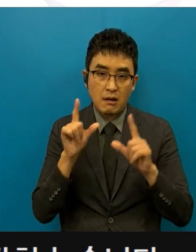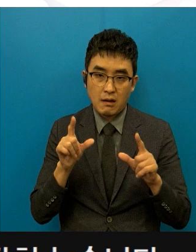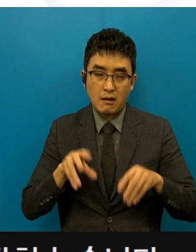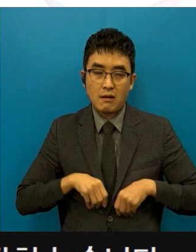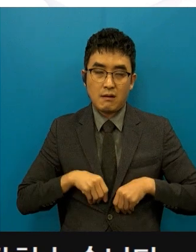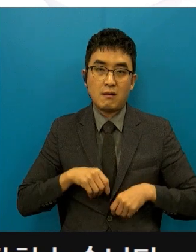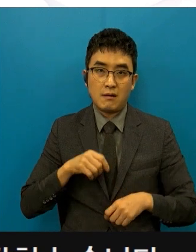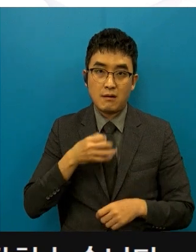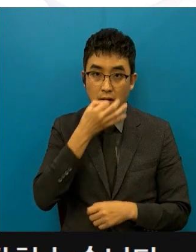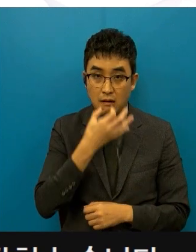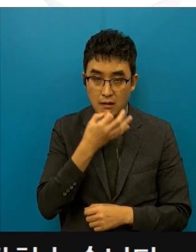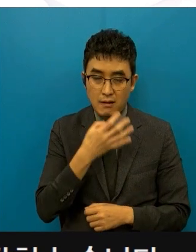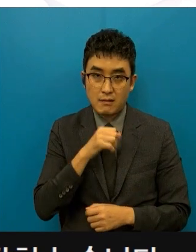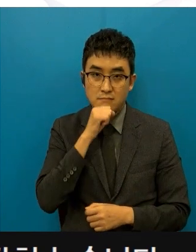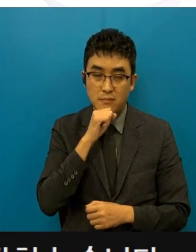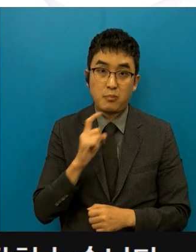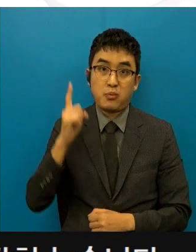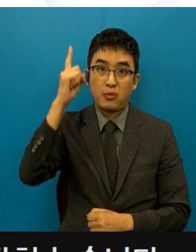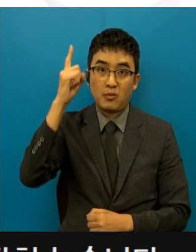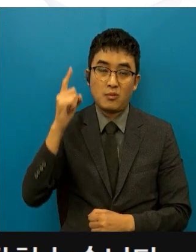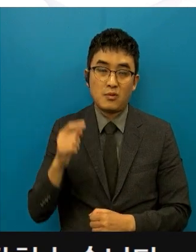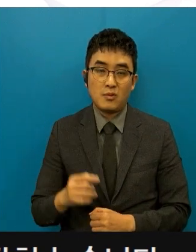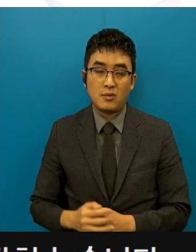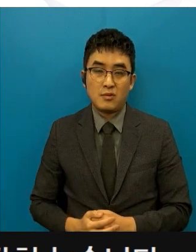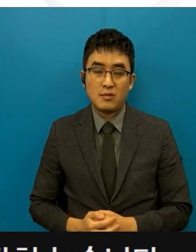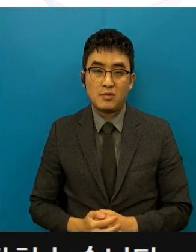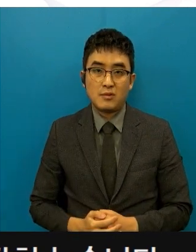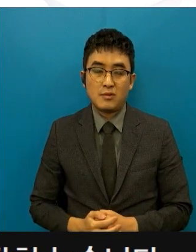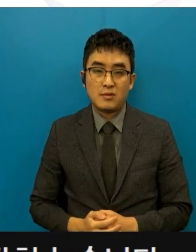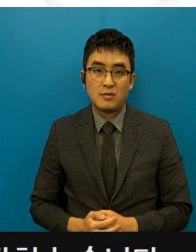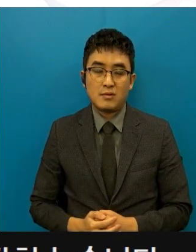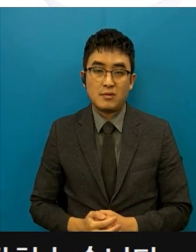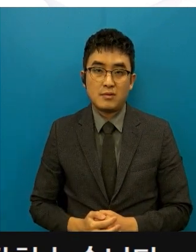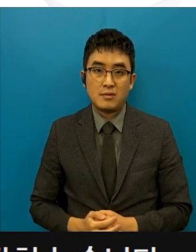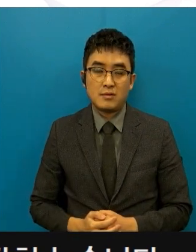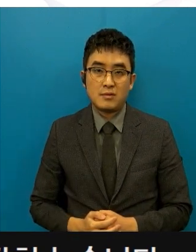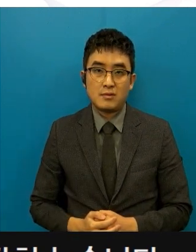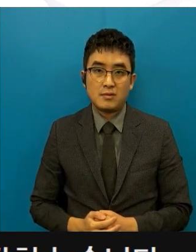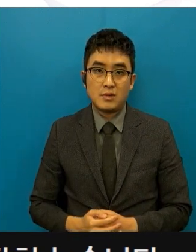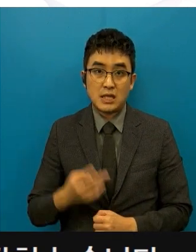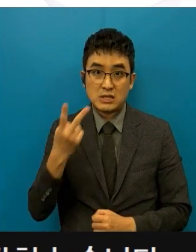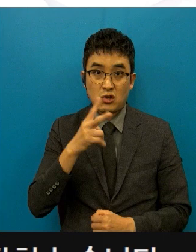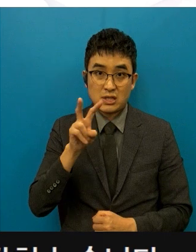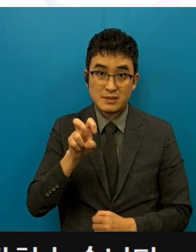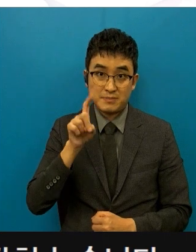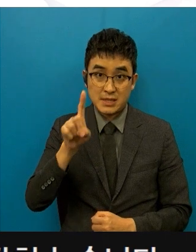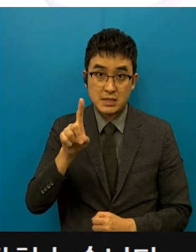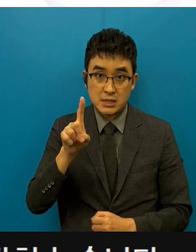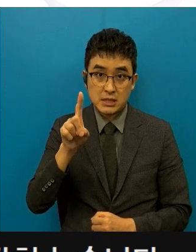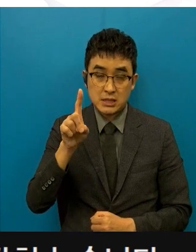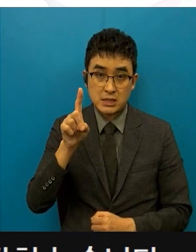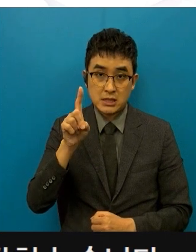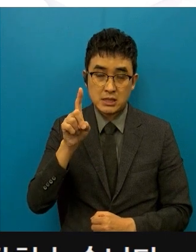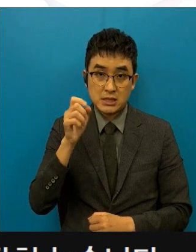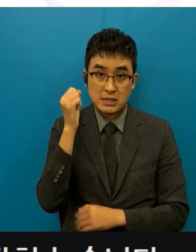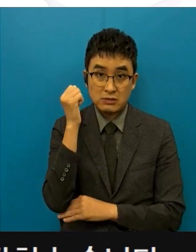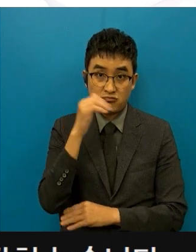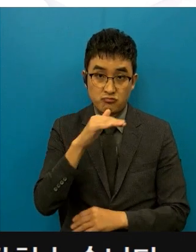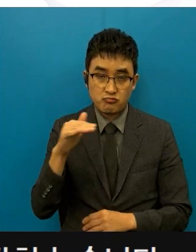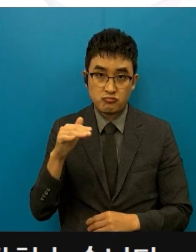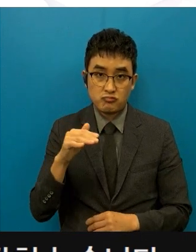100,000 persons in Seoul, as this show internationally the notorious